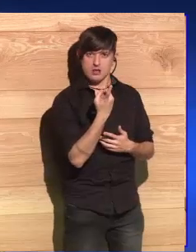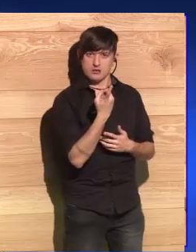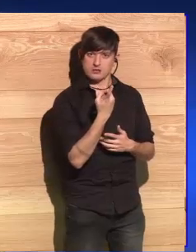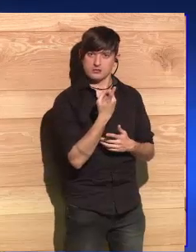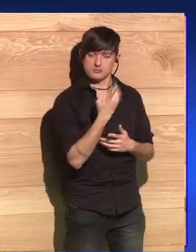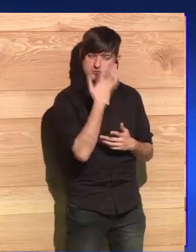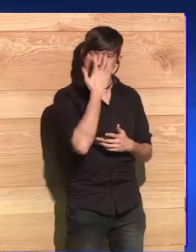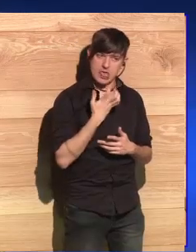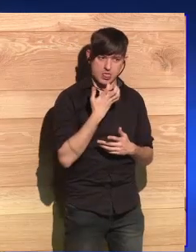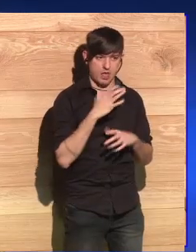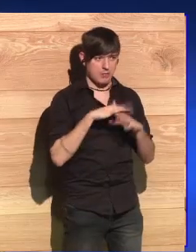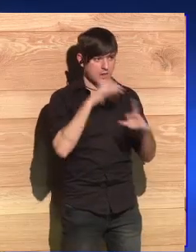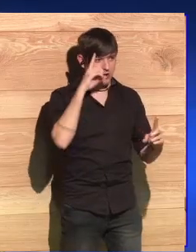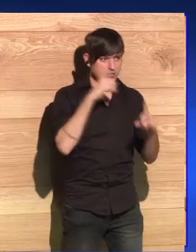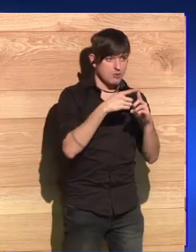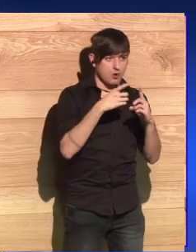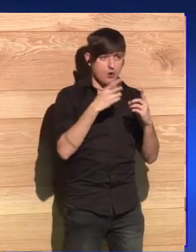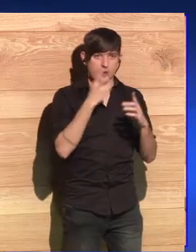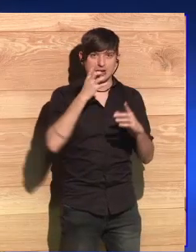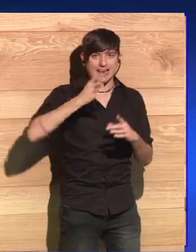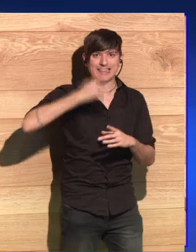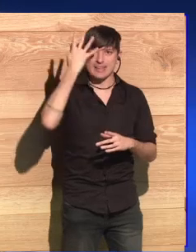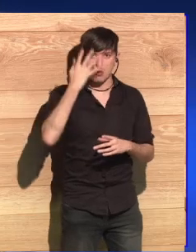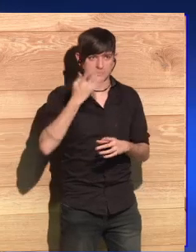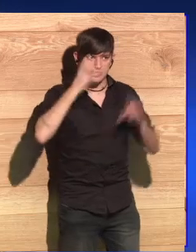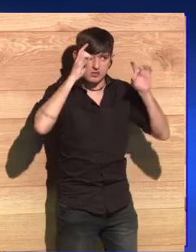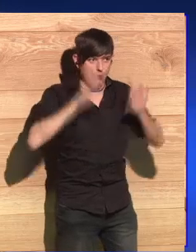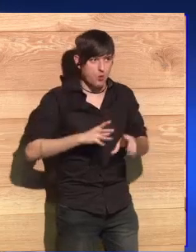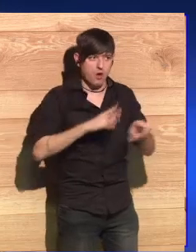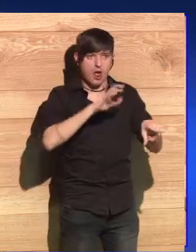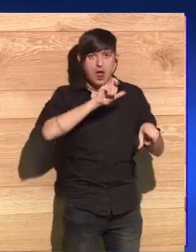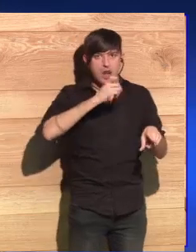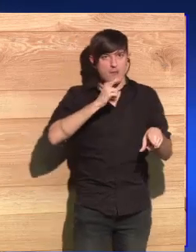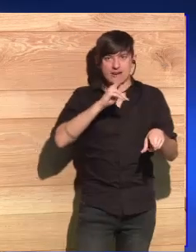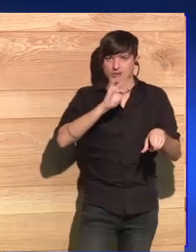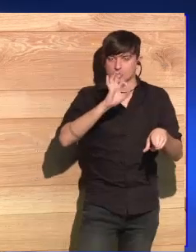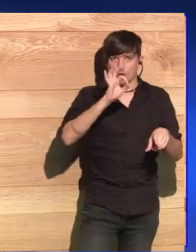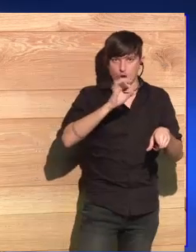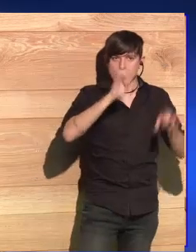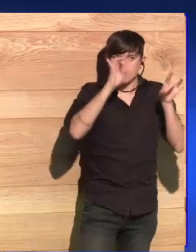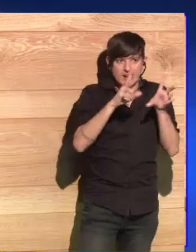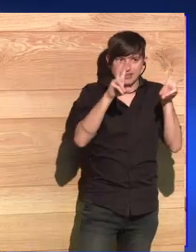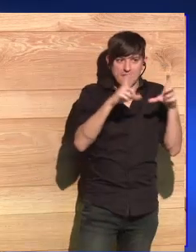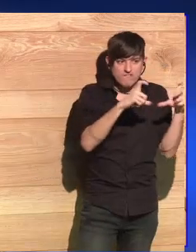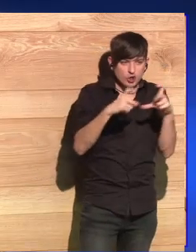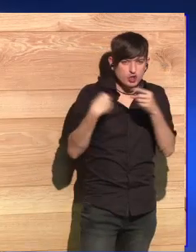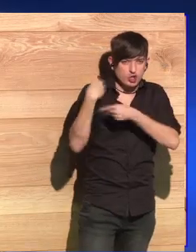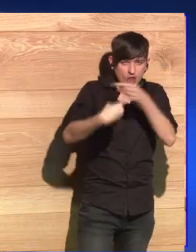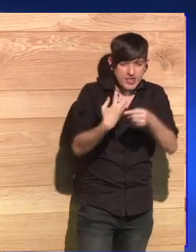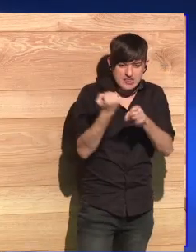same thing with his photography. It's like, if you don't keep working at it, it stagnates,